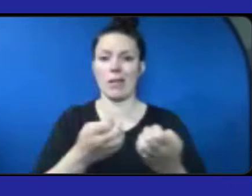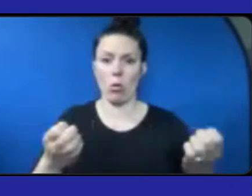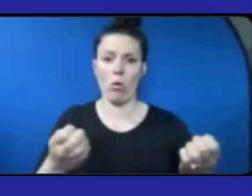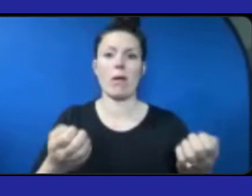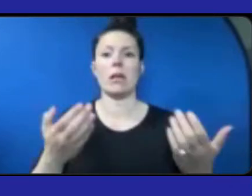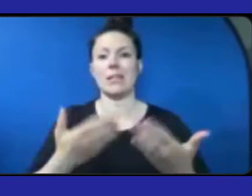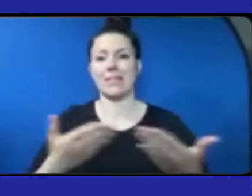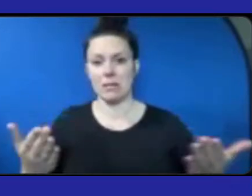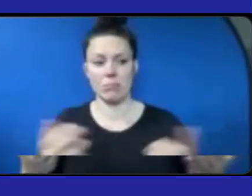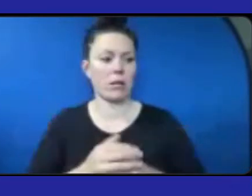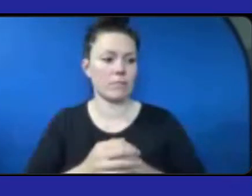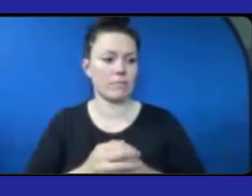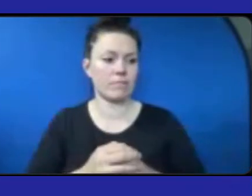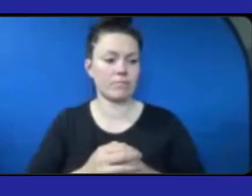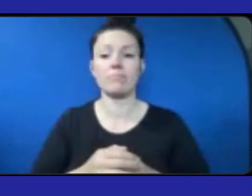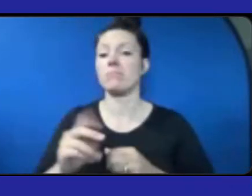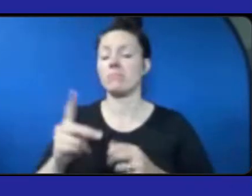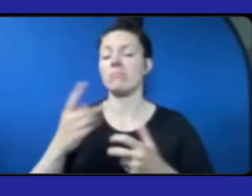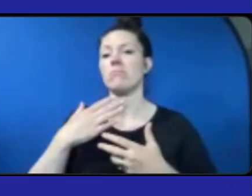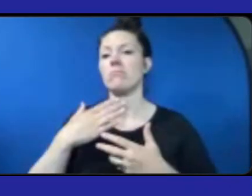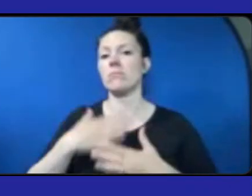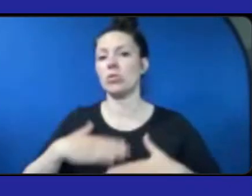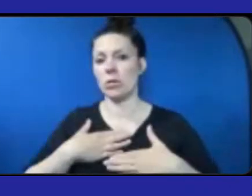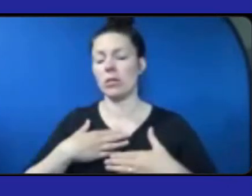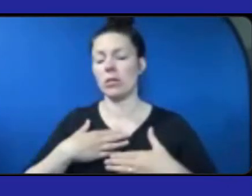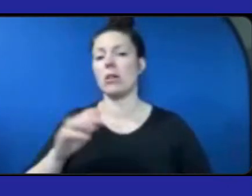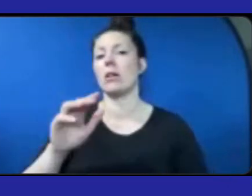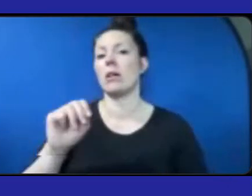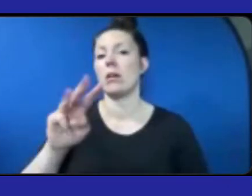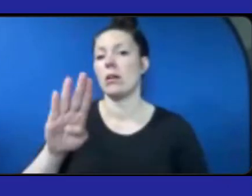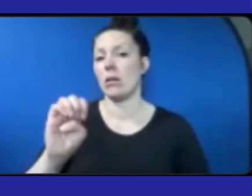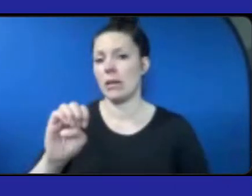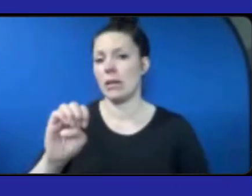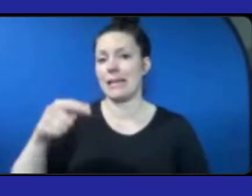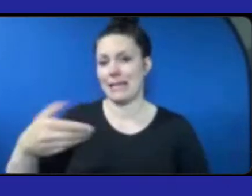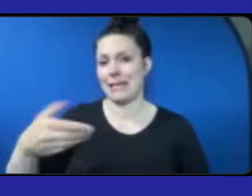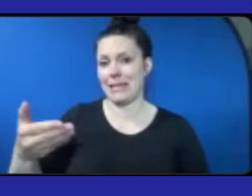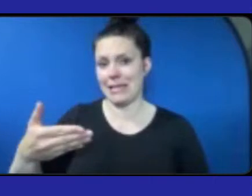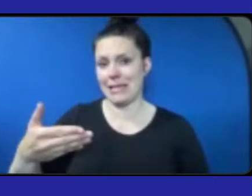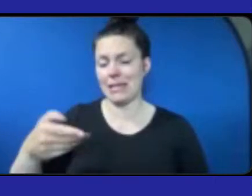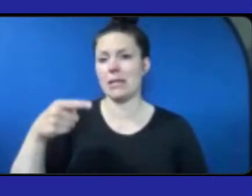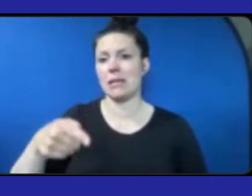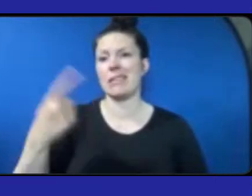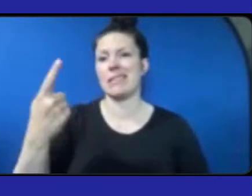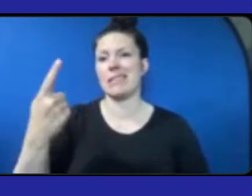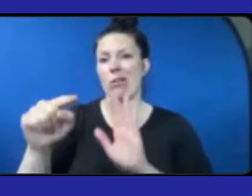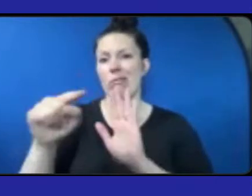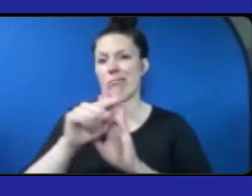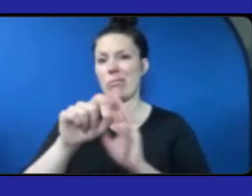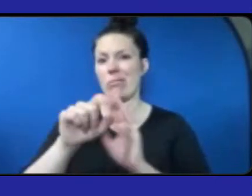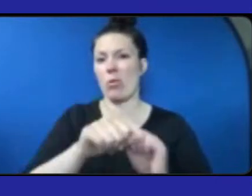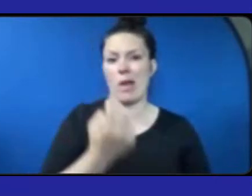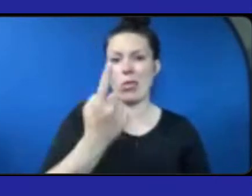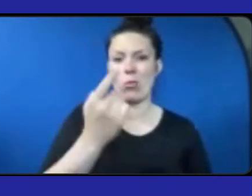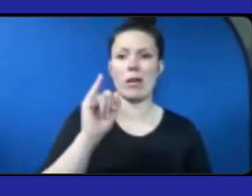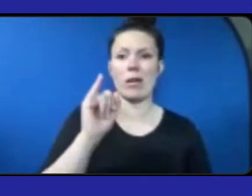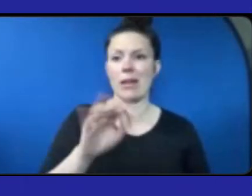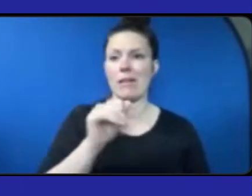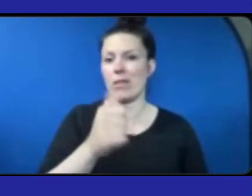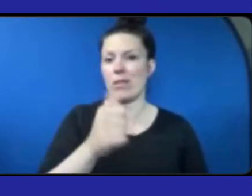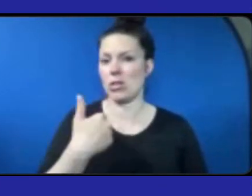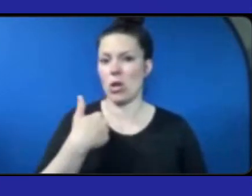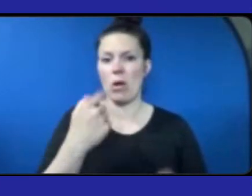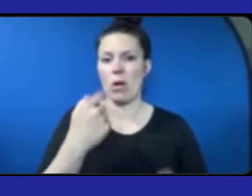So I can appreciate them WVE weighing higher here because I think they're at a disadvantage in the other one if they do not have